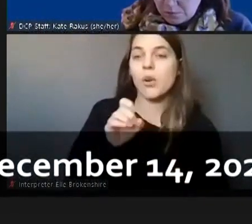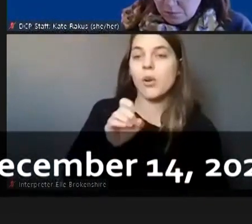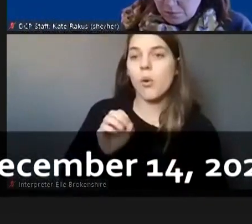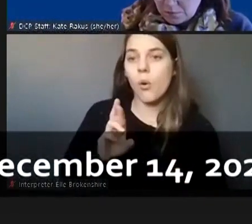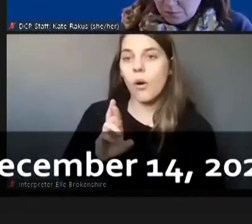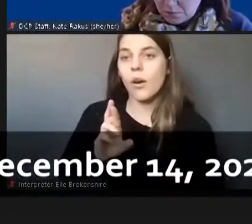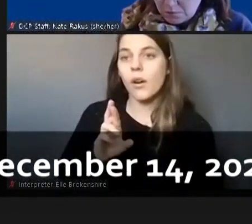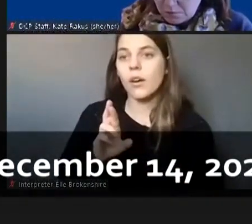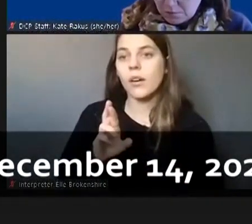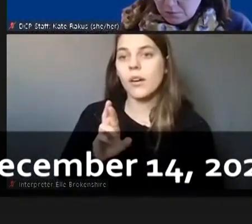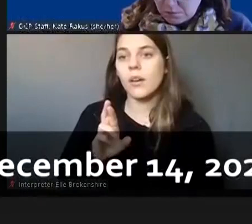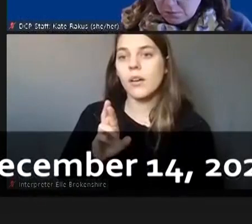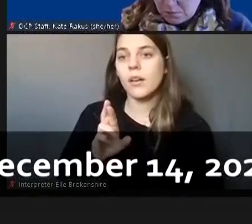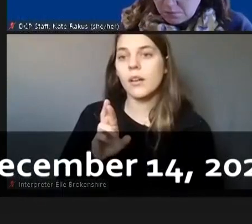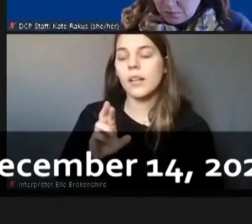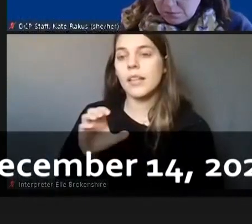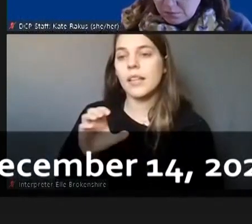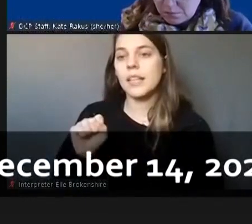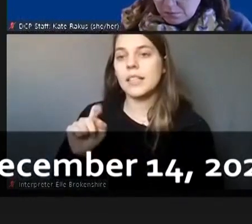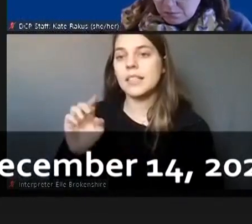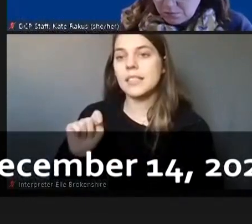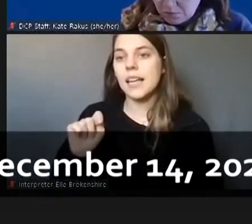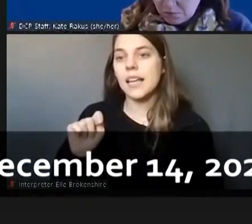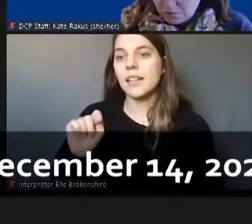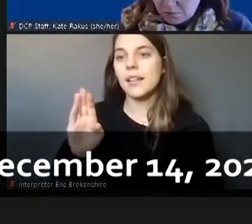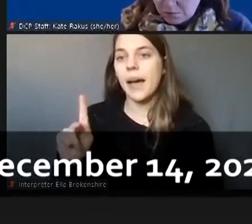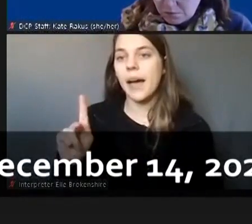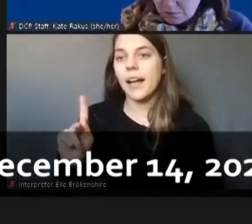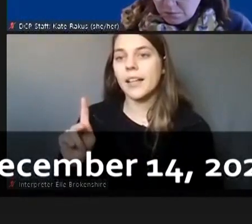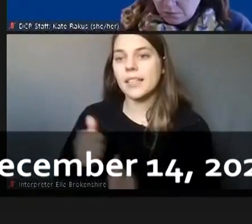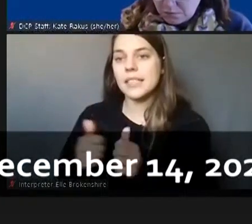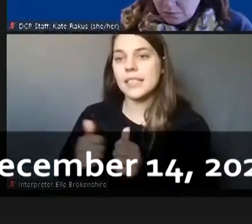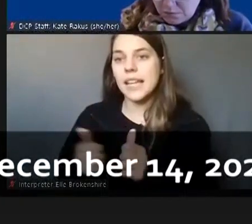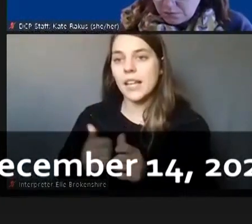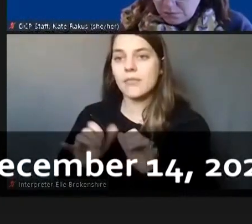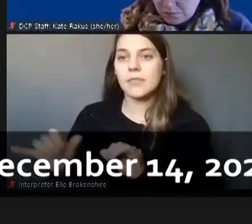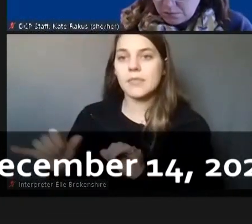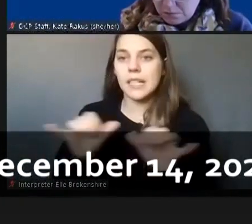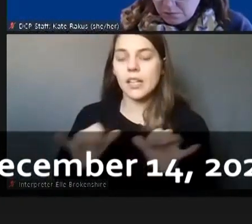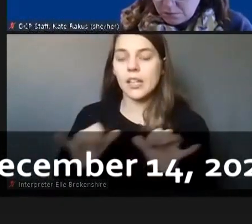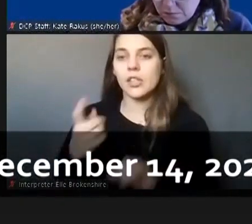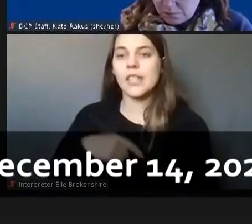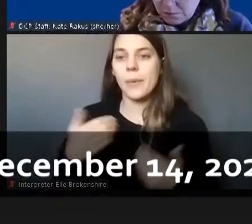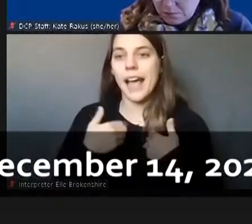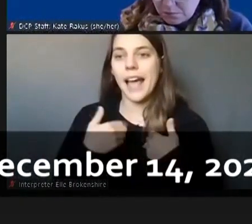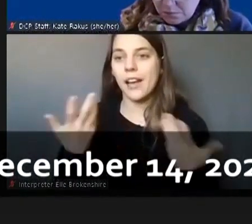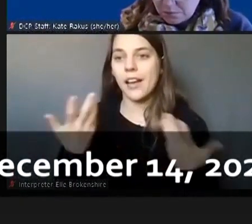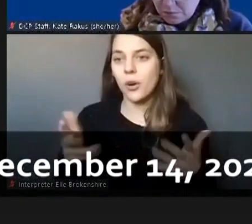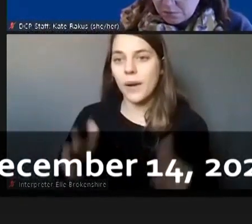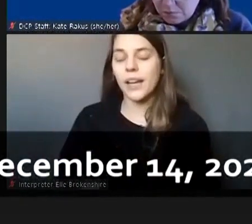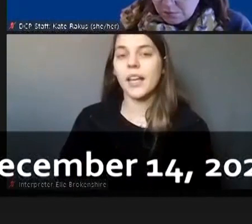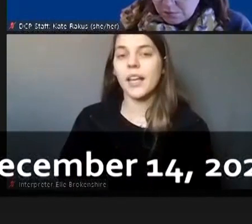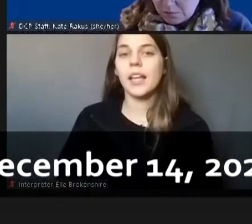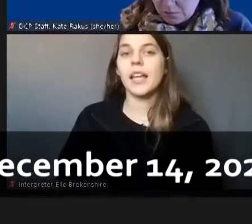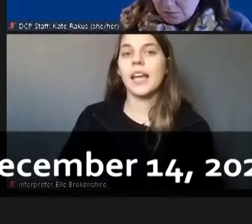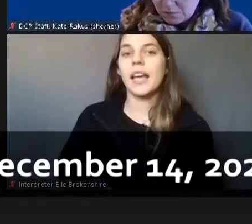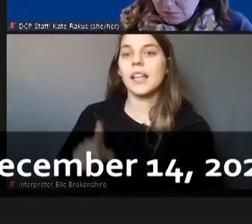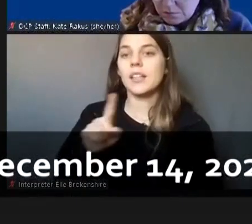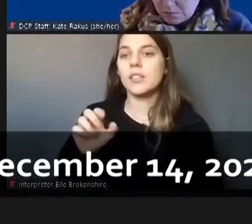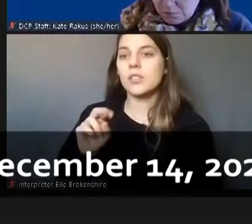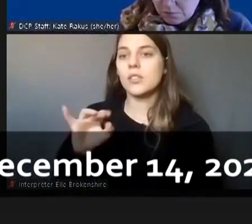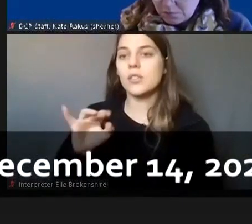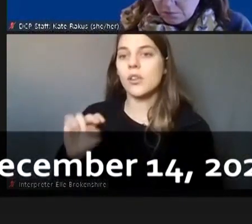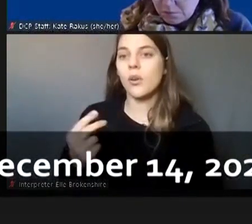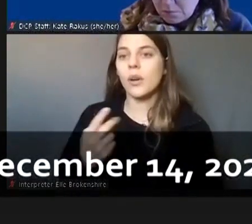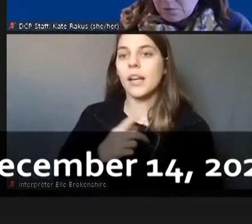the setback standards that we had. And the zoning board was finding that these applications